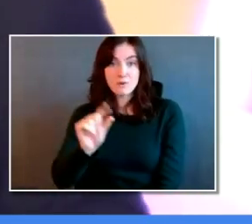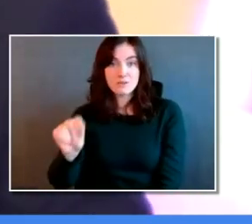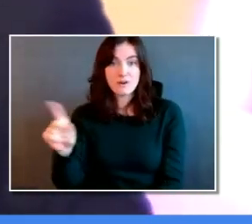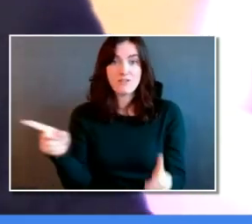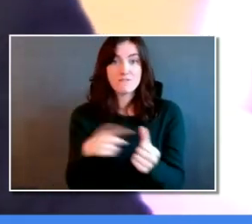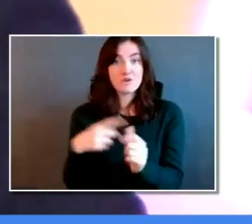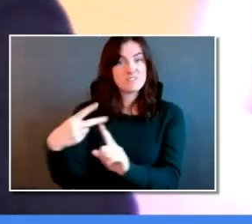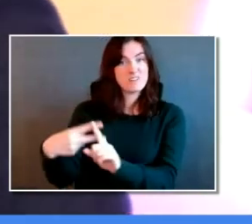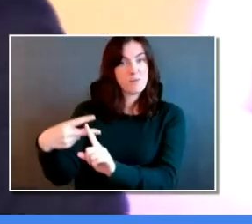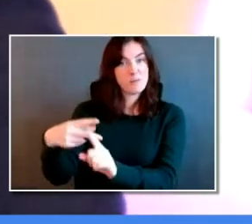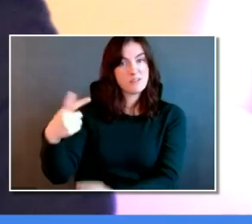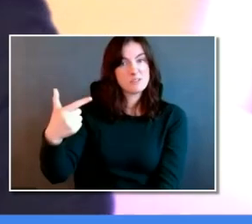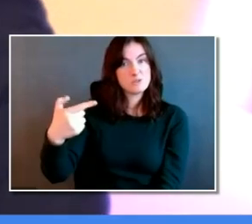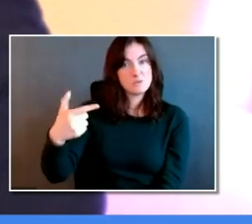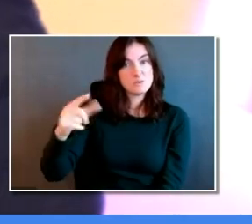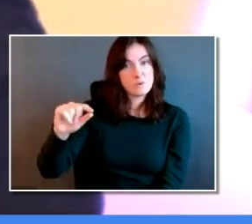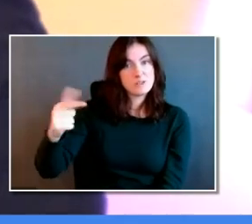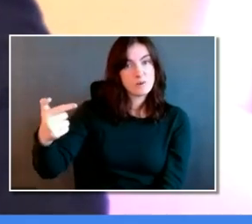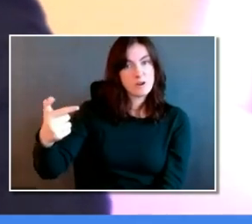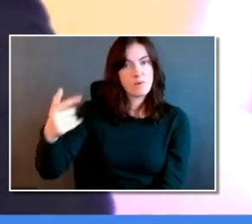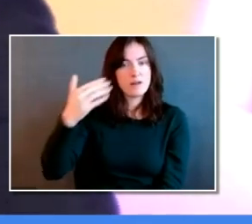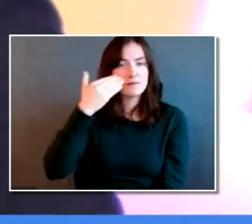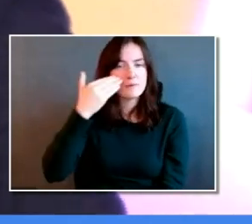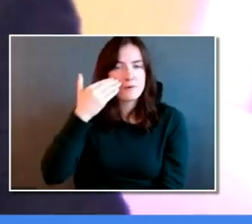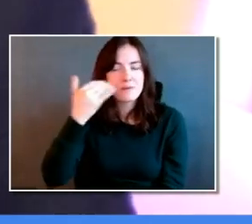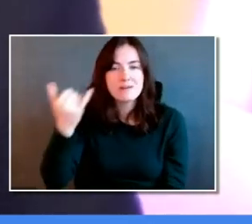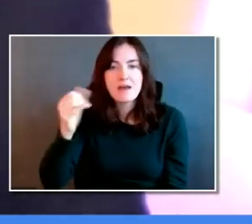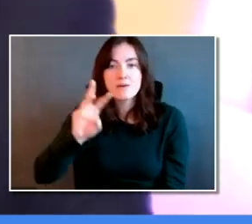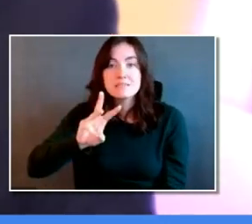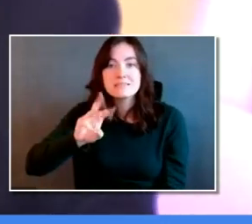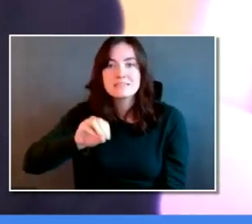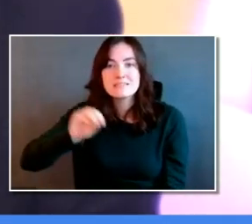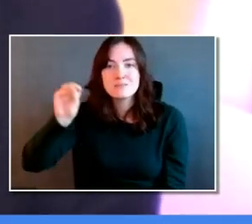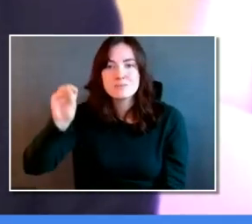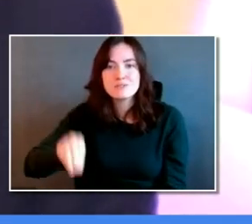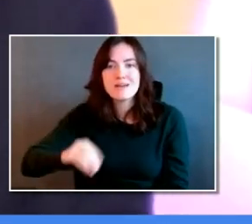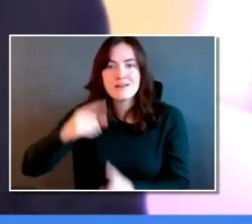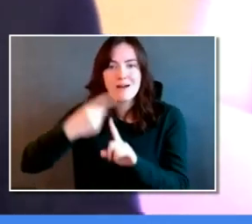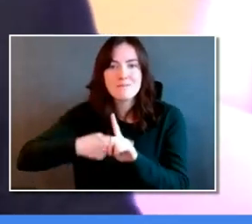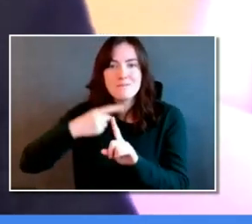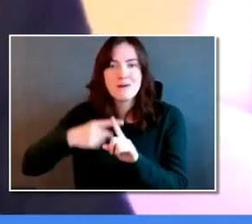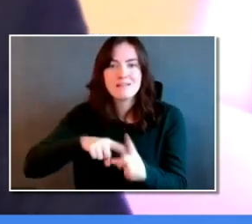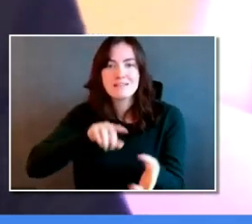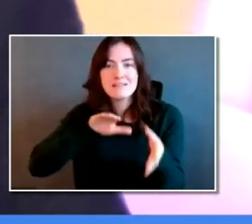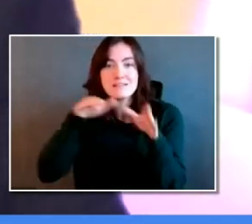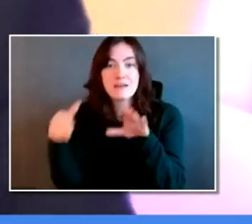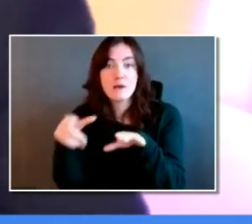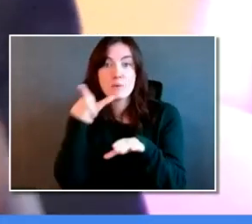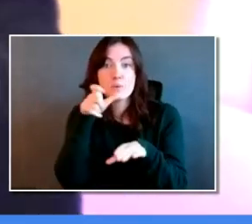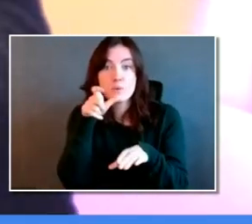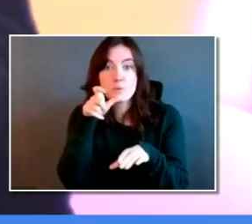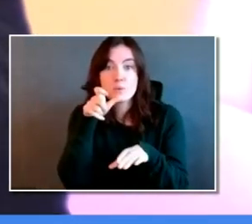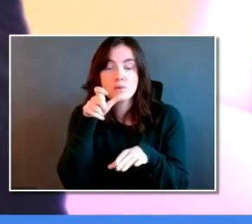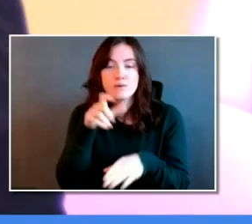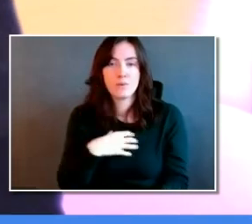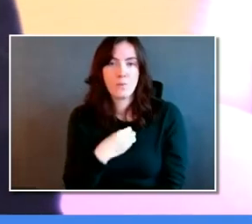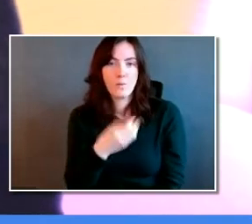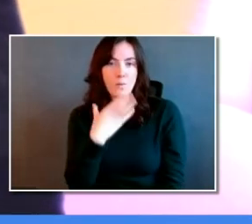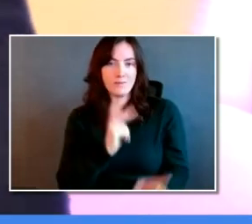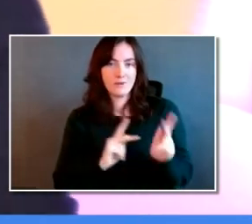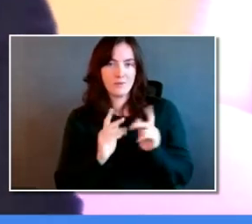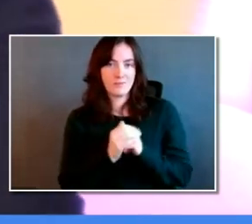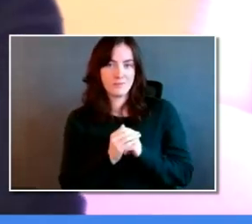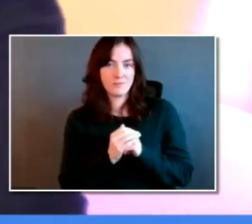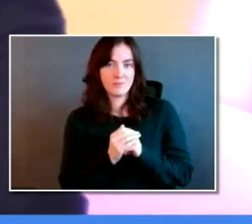of 2021, what do you know? Now 60% of the monthly dead were white folks. And today, 4